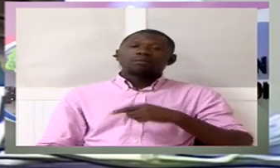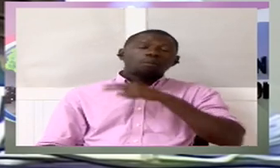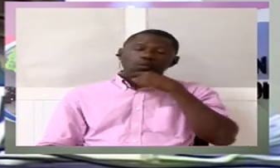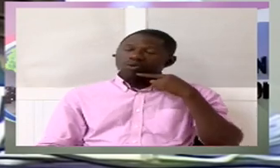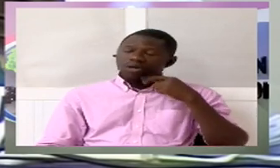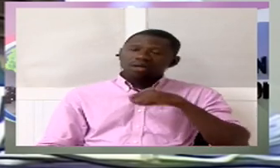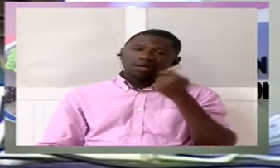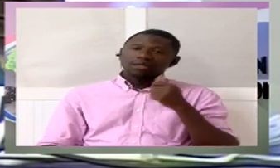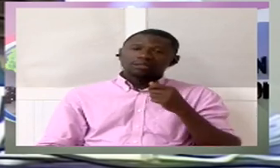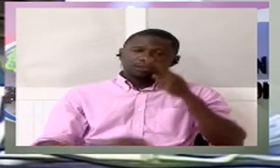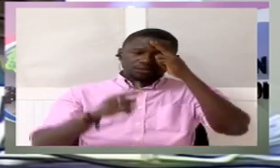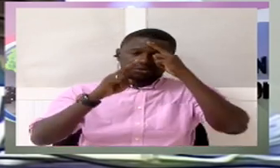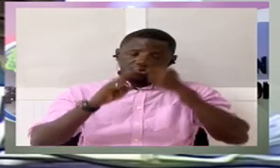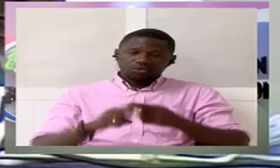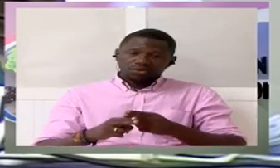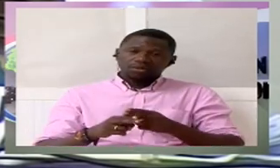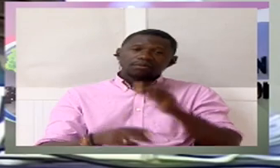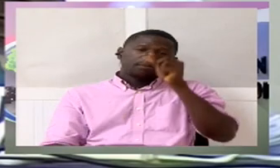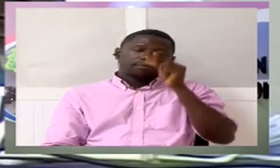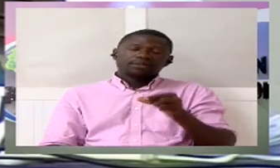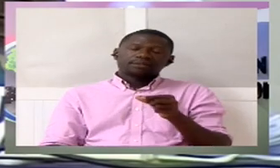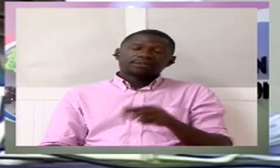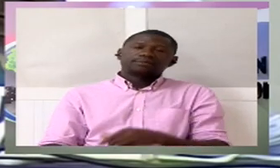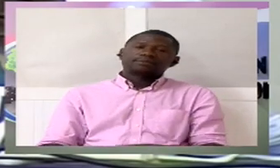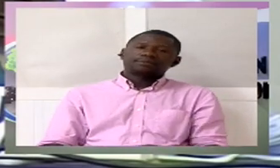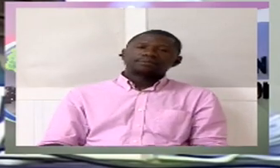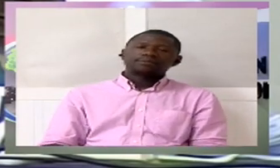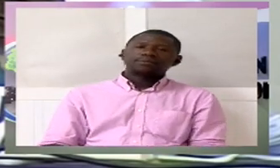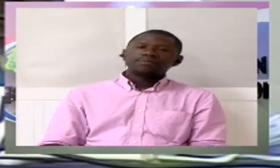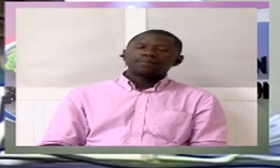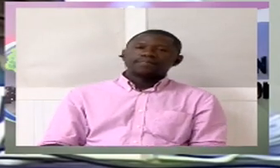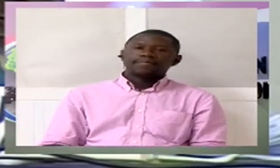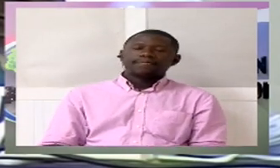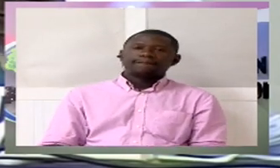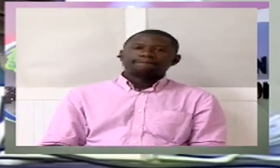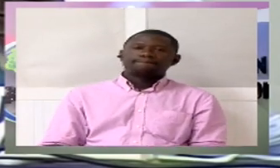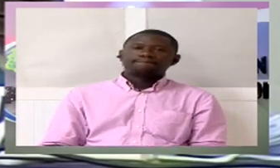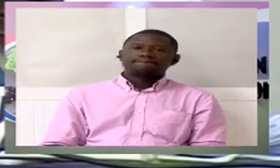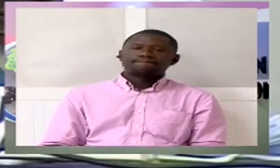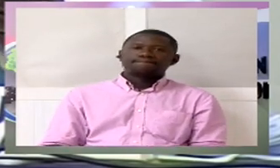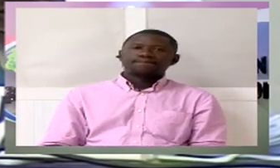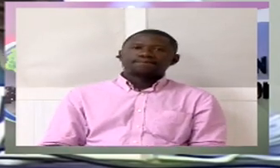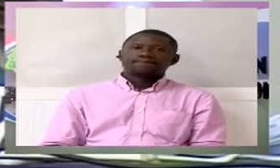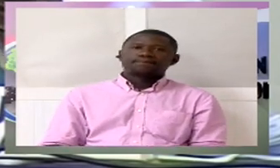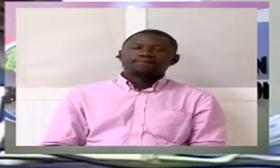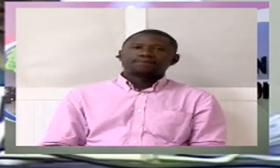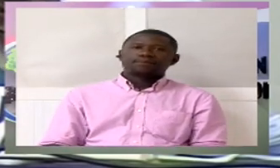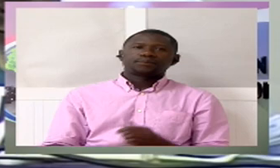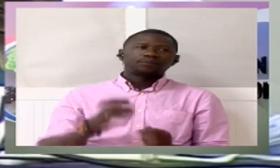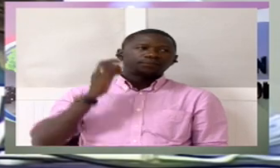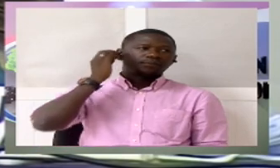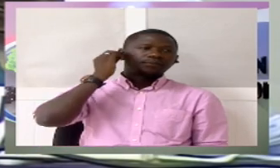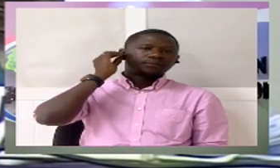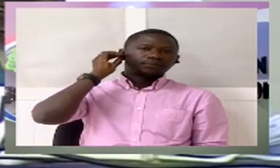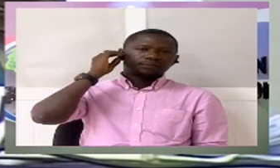subject. Mbe ikanin na nyin na ko muy baleti andungo kola muy la mararoleti me yalon ko